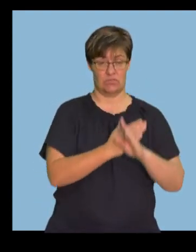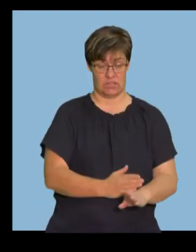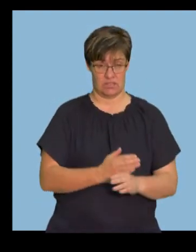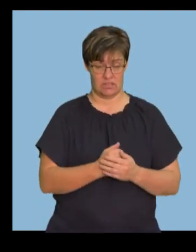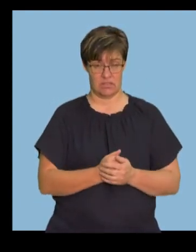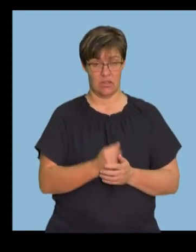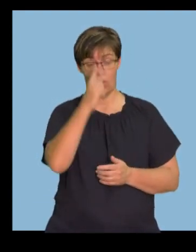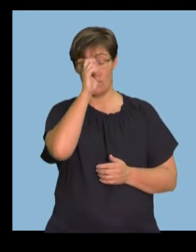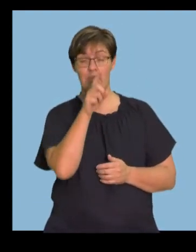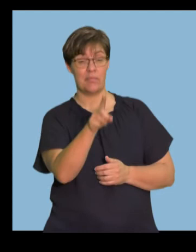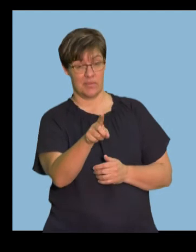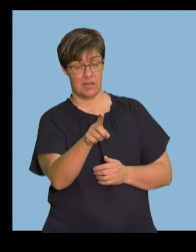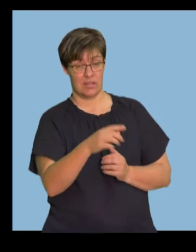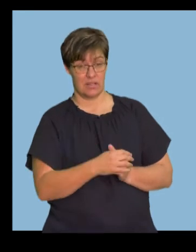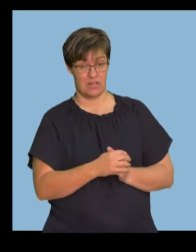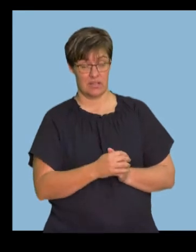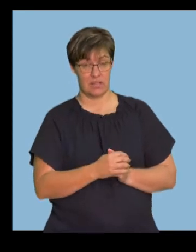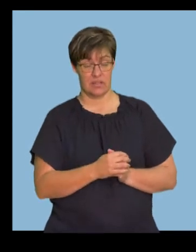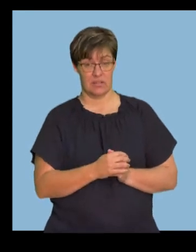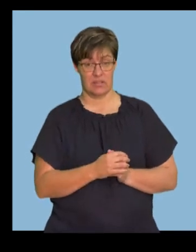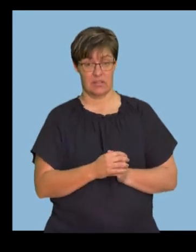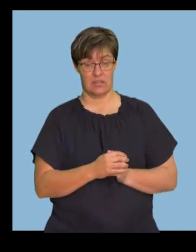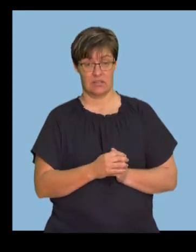well. But remember, in any